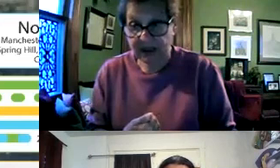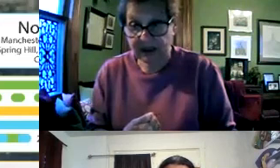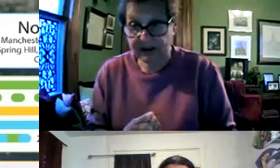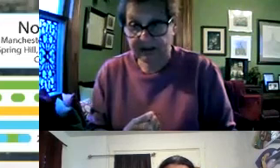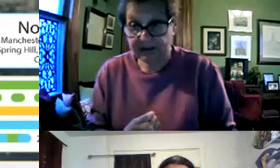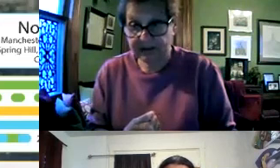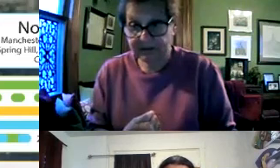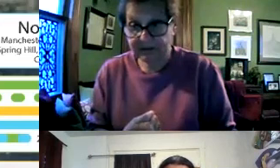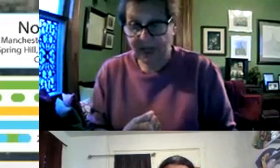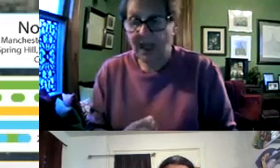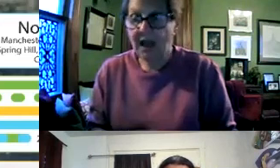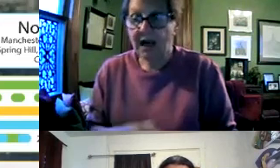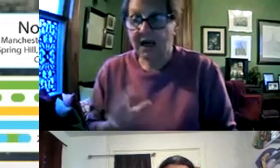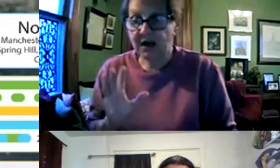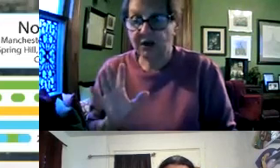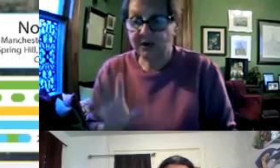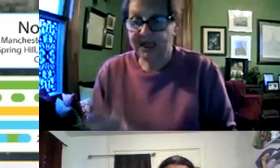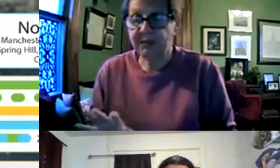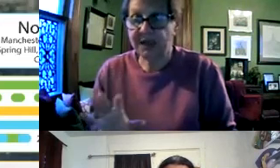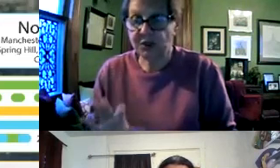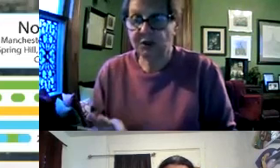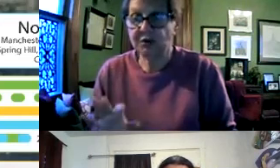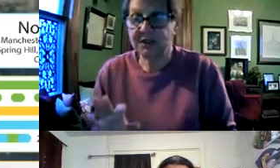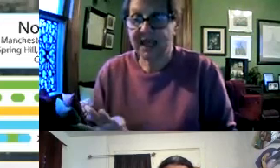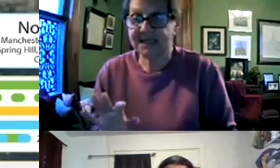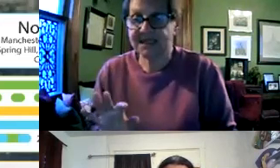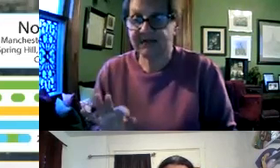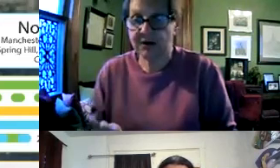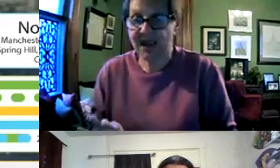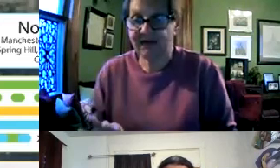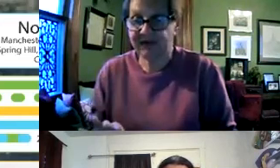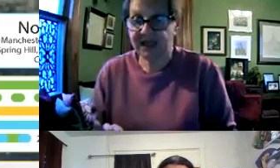side. That's correct. All right. Are you keeping 2